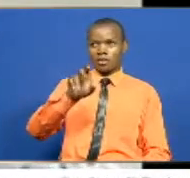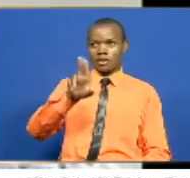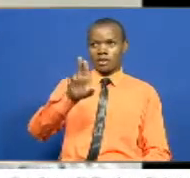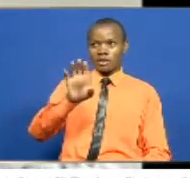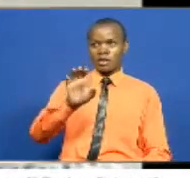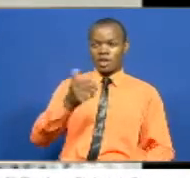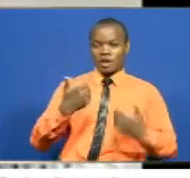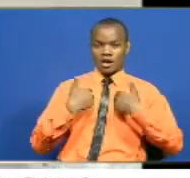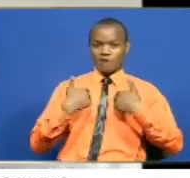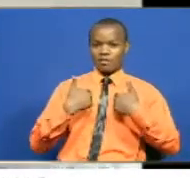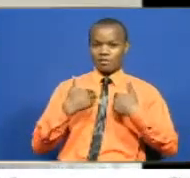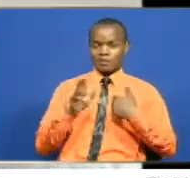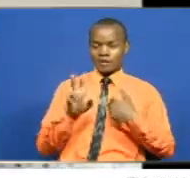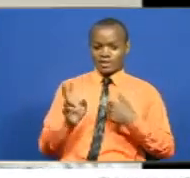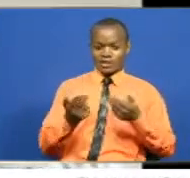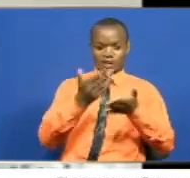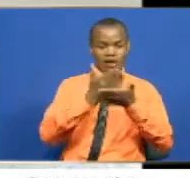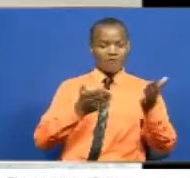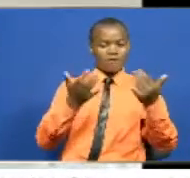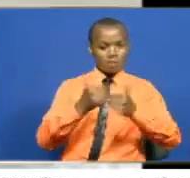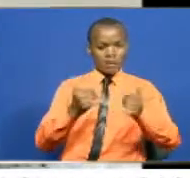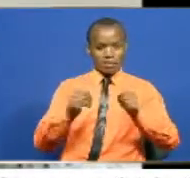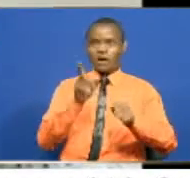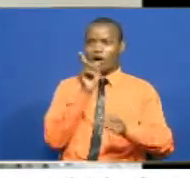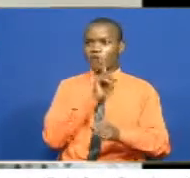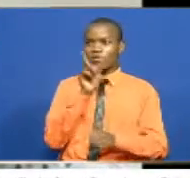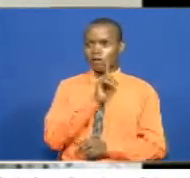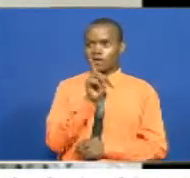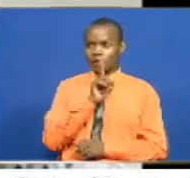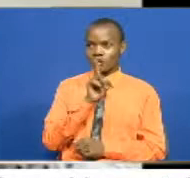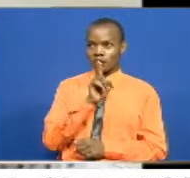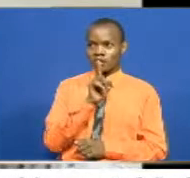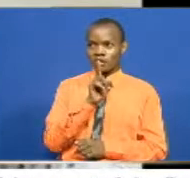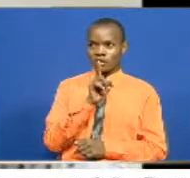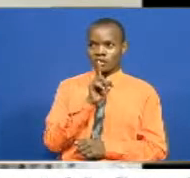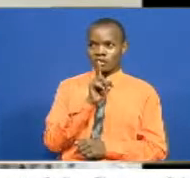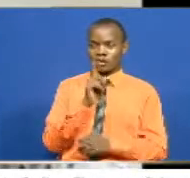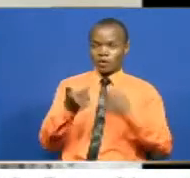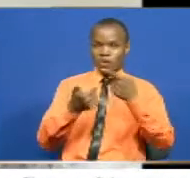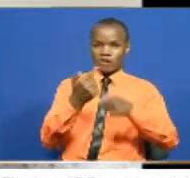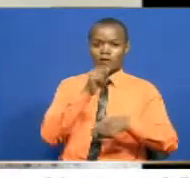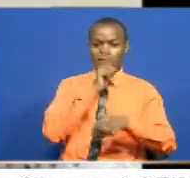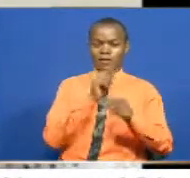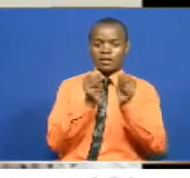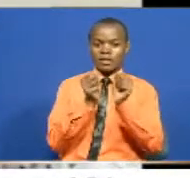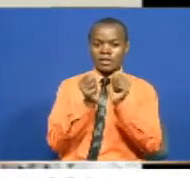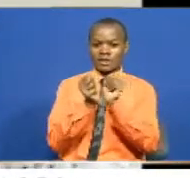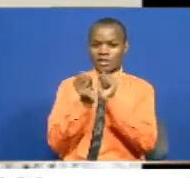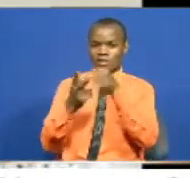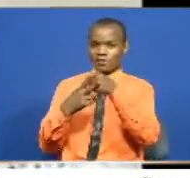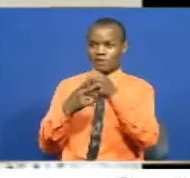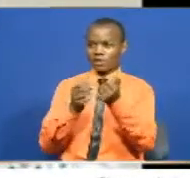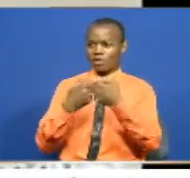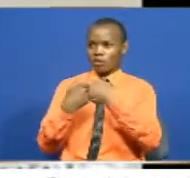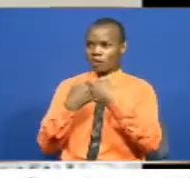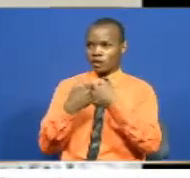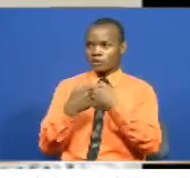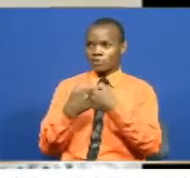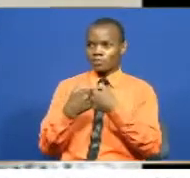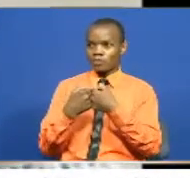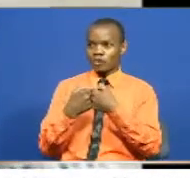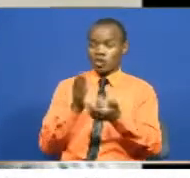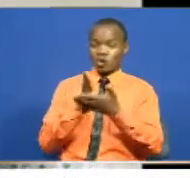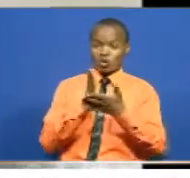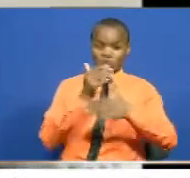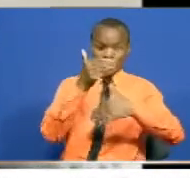tough second half. That's why they win. You won that match 17 games. As I told you, will be tough for